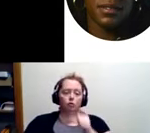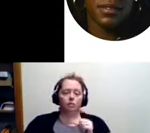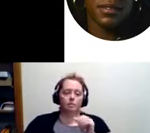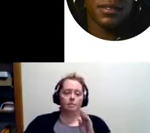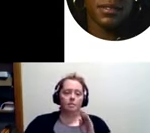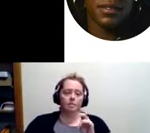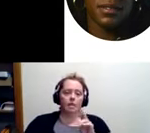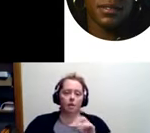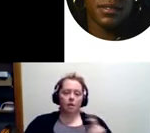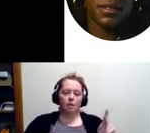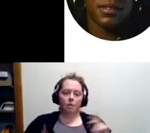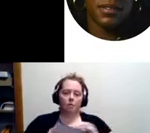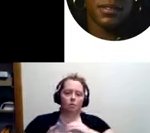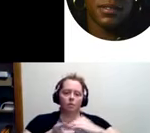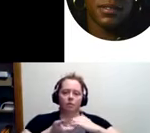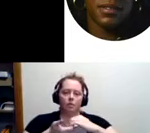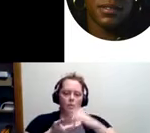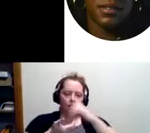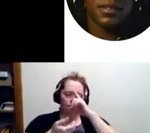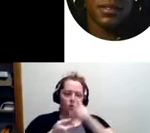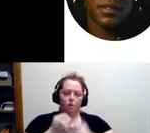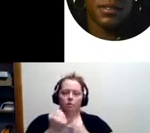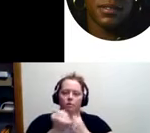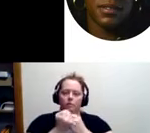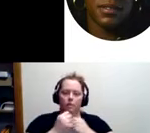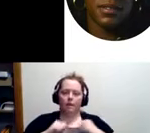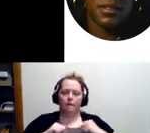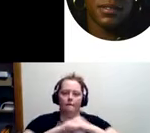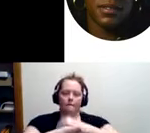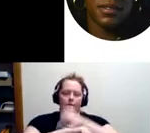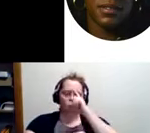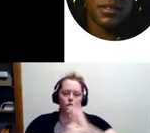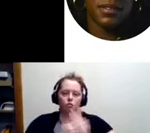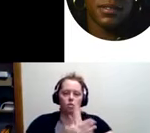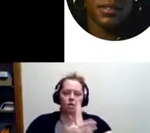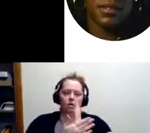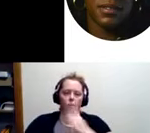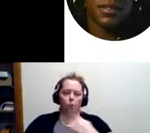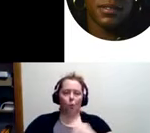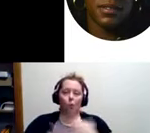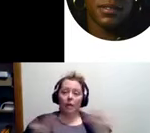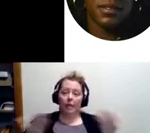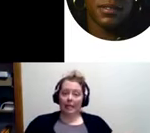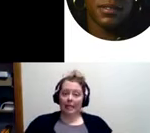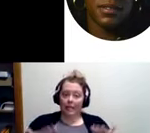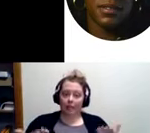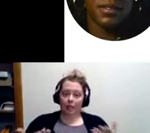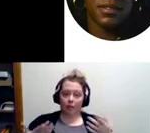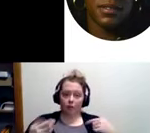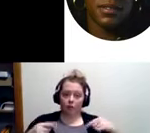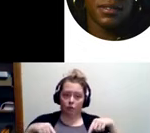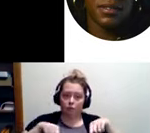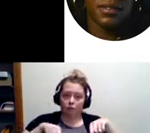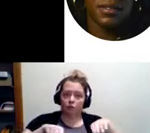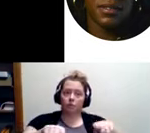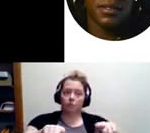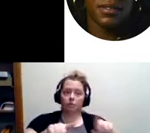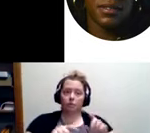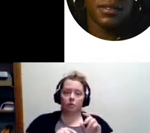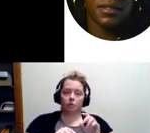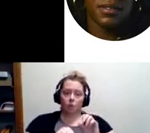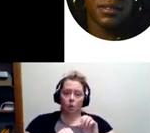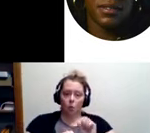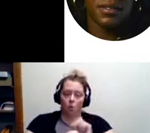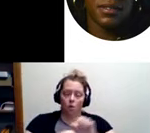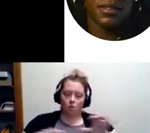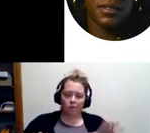or advocating for rights. We are out here doing the work, doing the work so hard. It's an